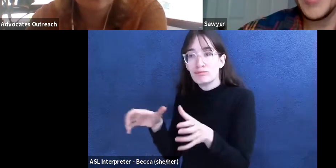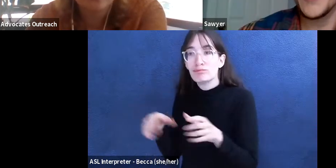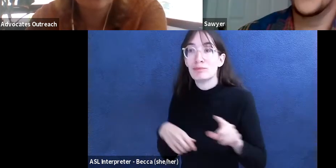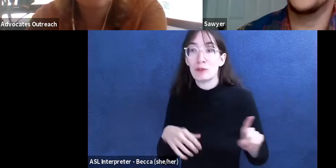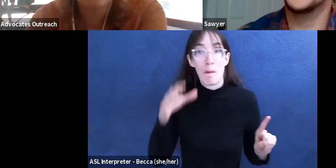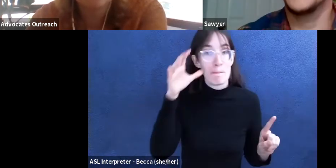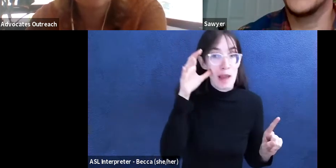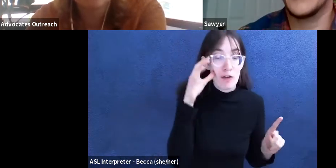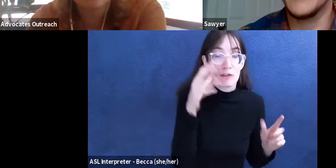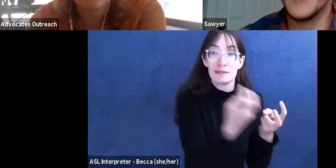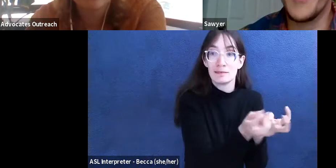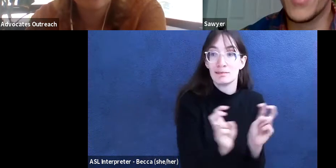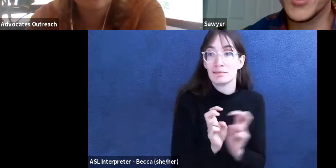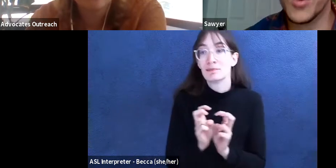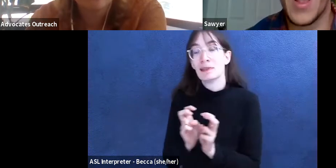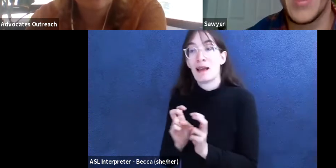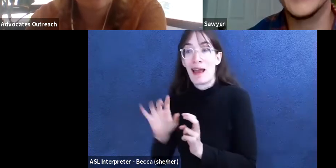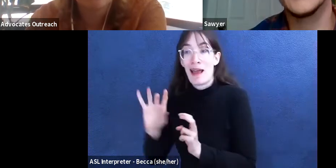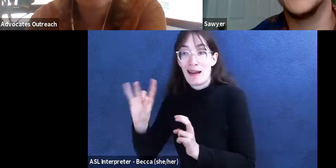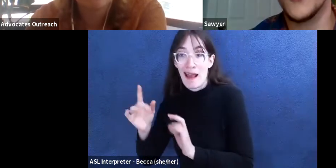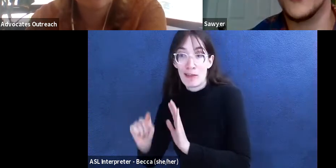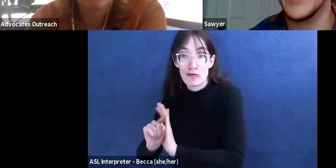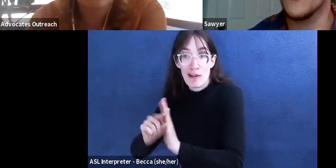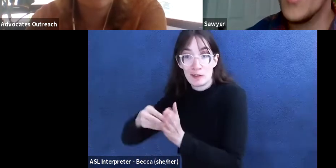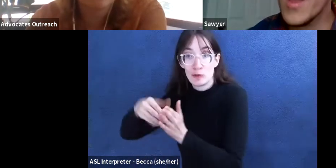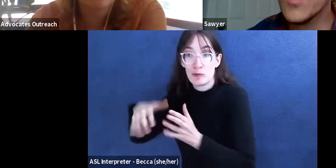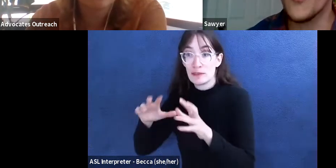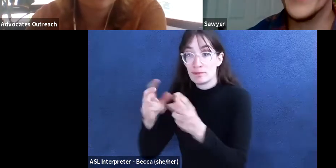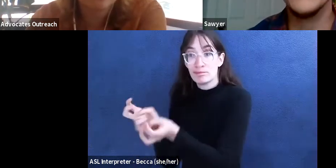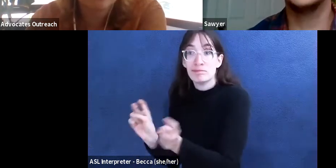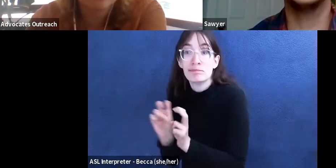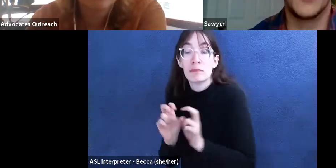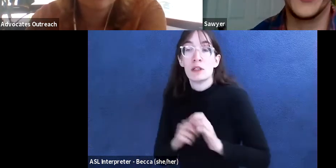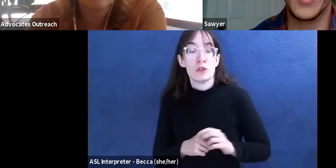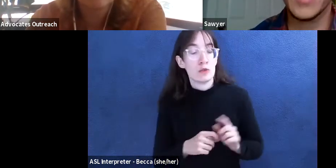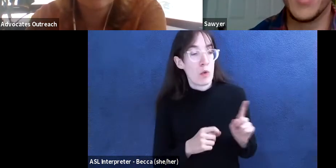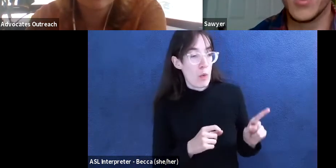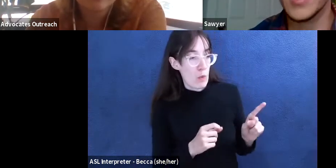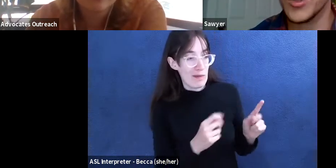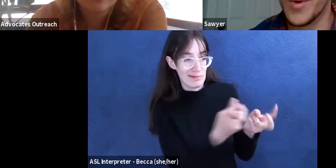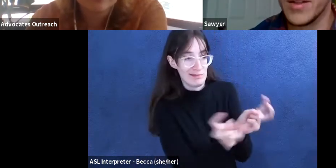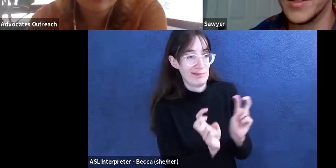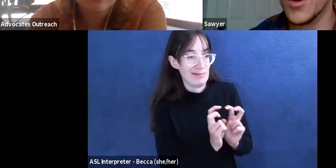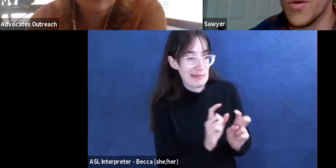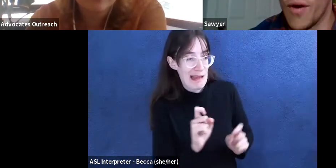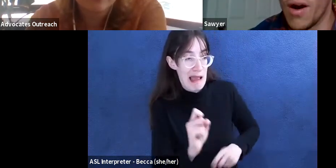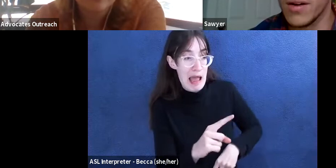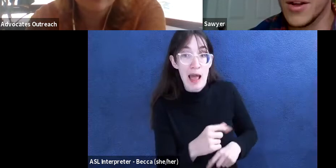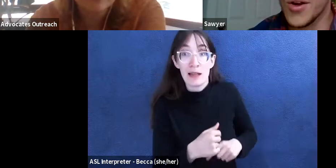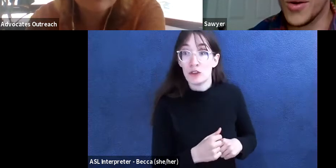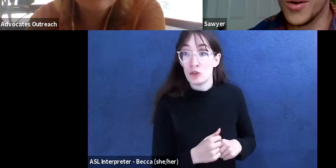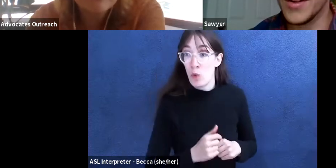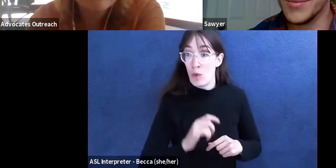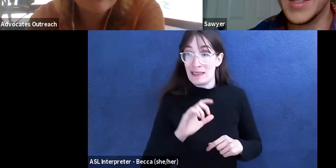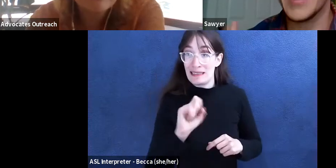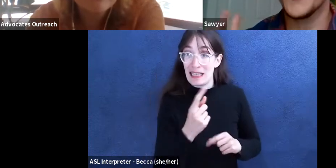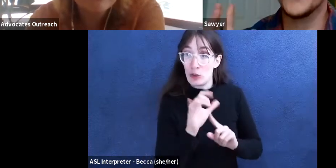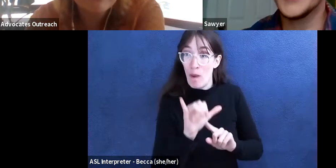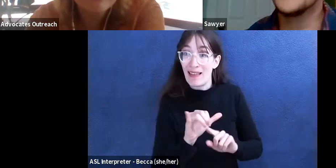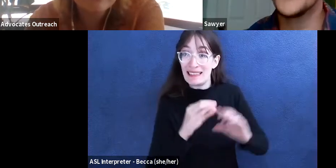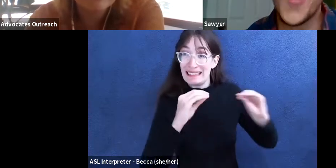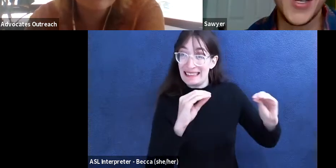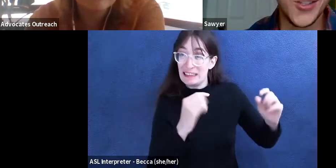their communities. They want their kids to be respectful of other people's identities. They want their kids to understand